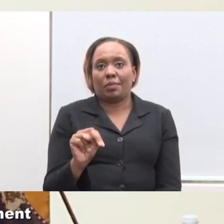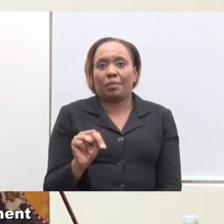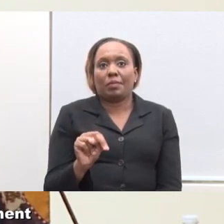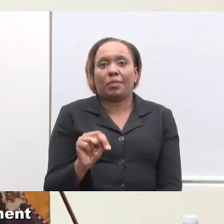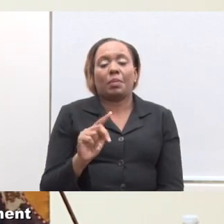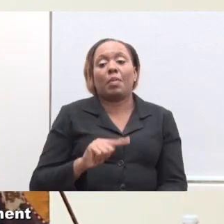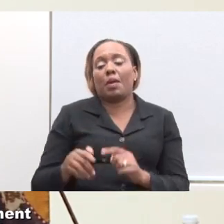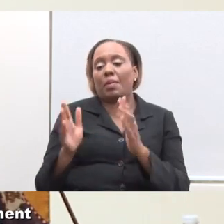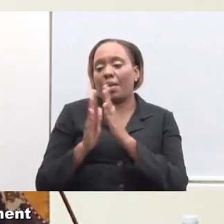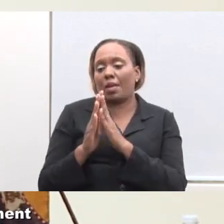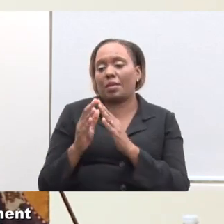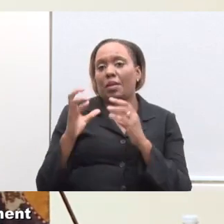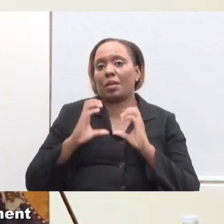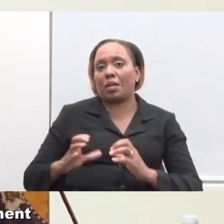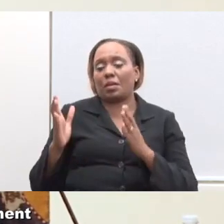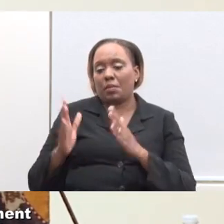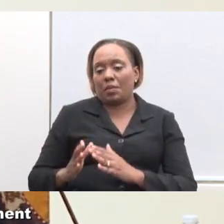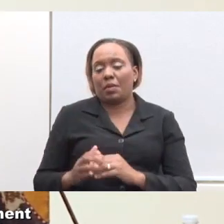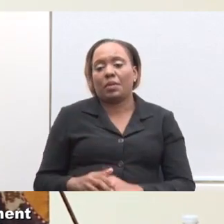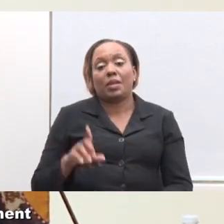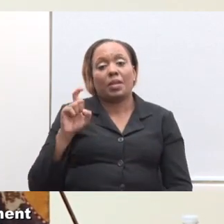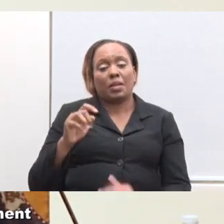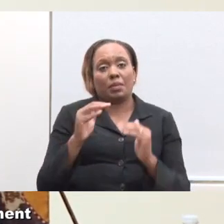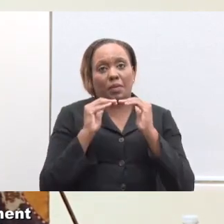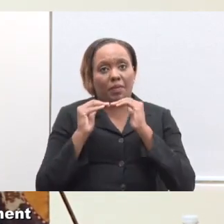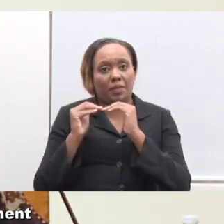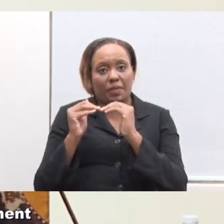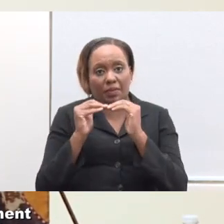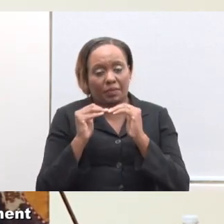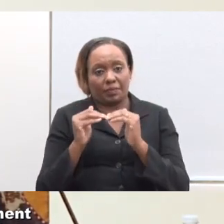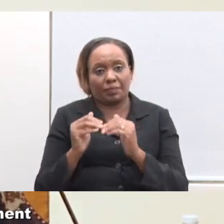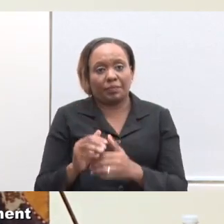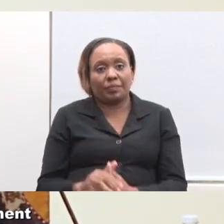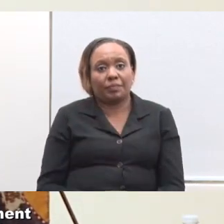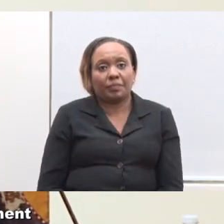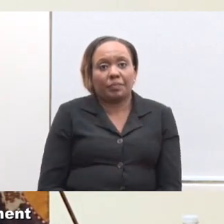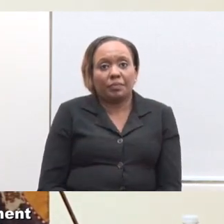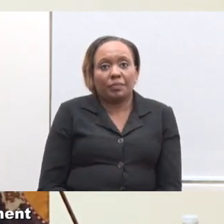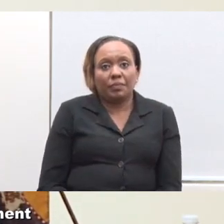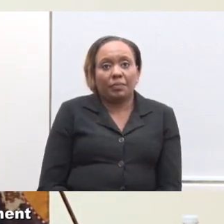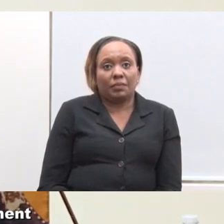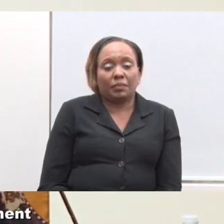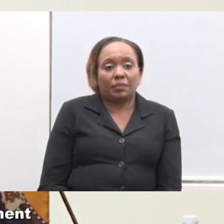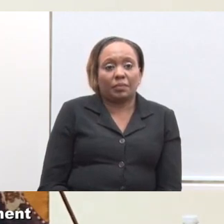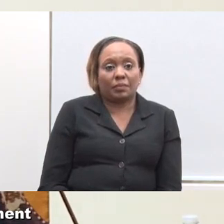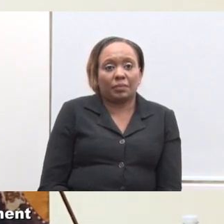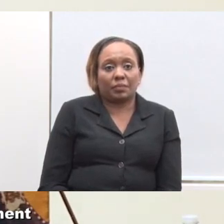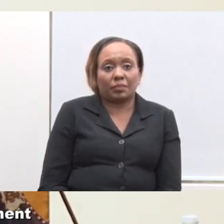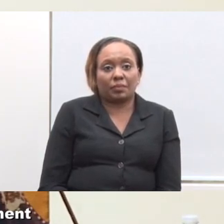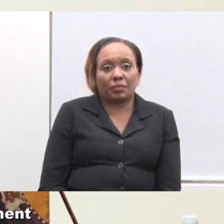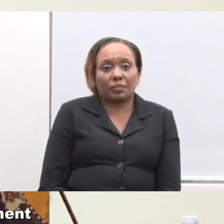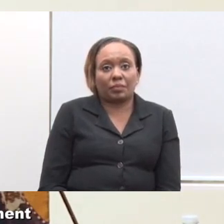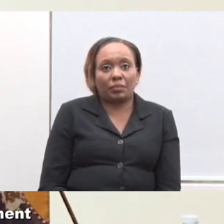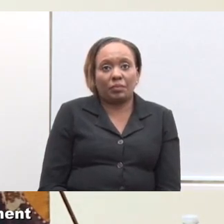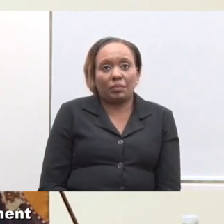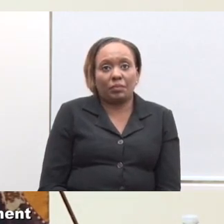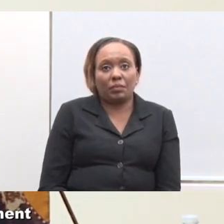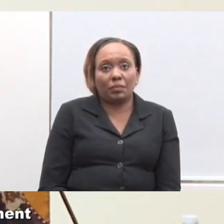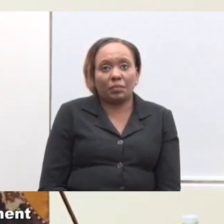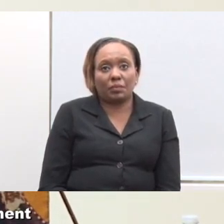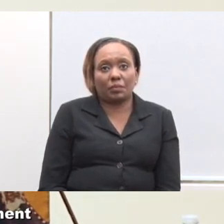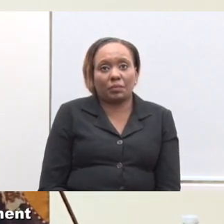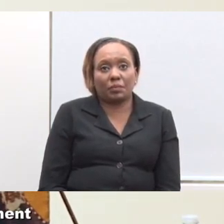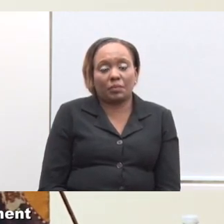fair. Fair is fair. And even if it is a little piece and a little piece, don't let down the